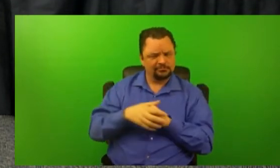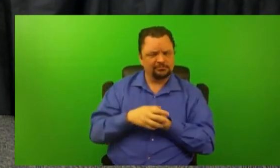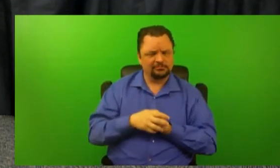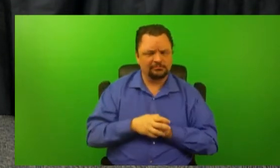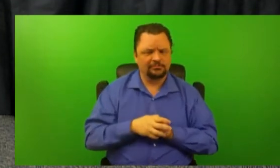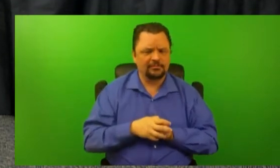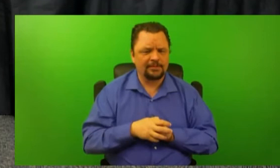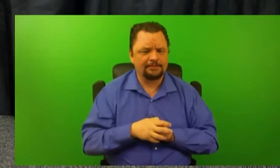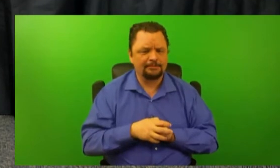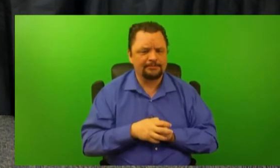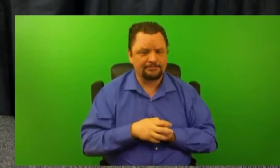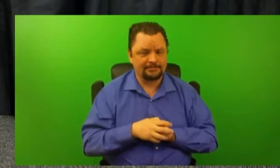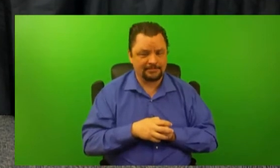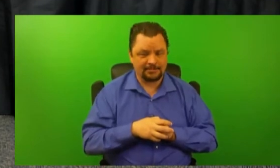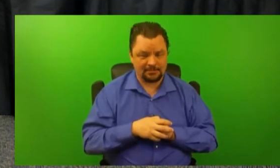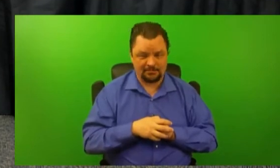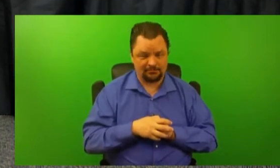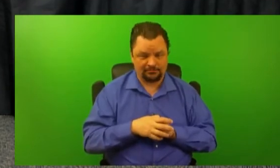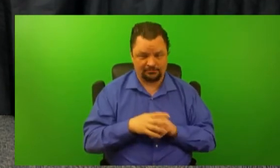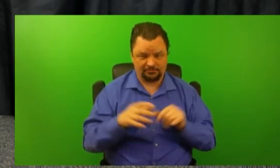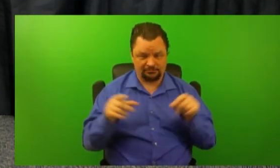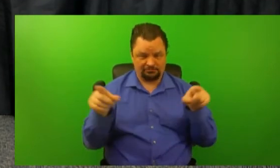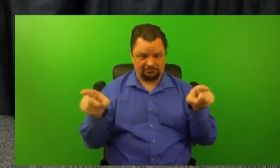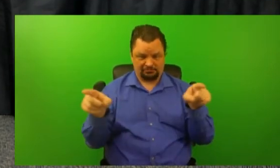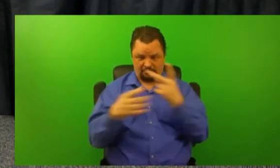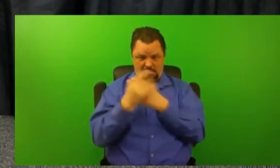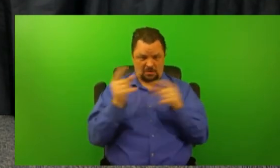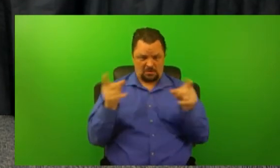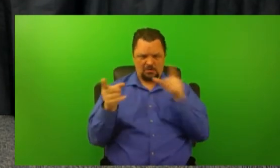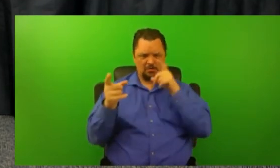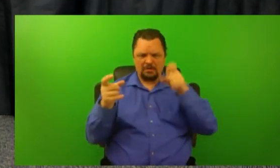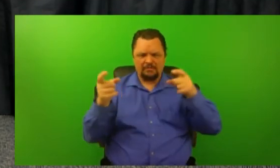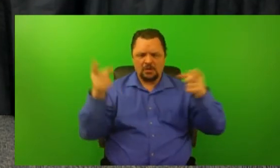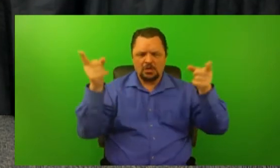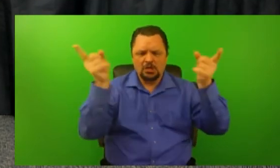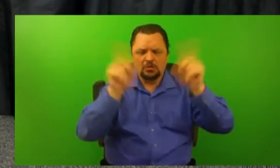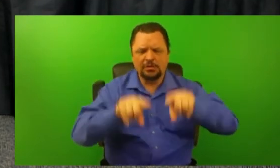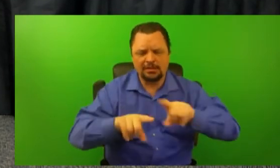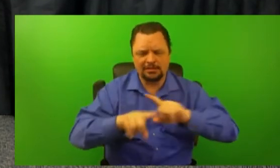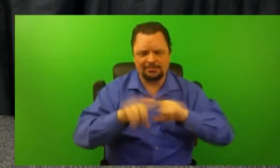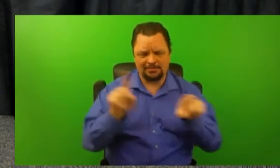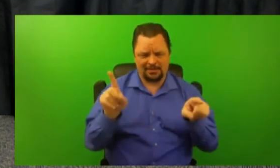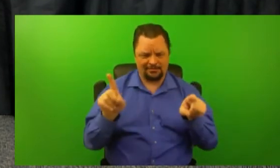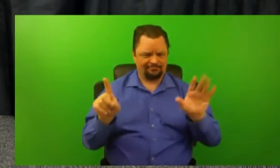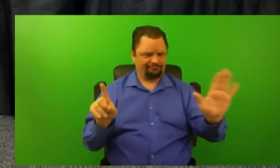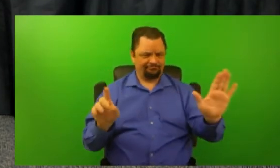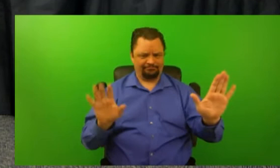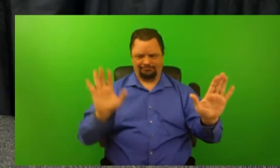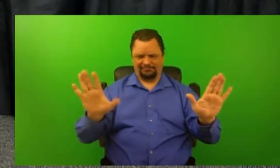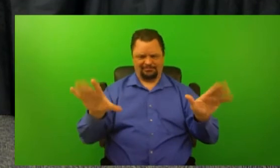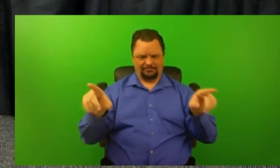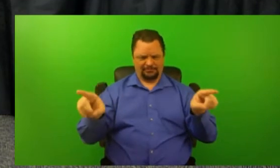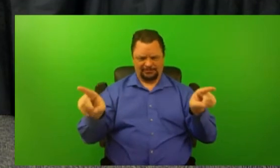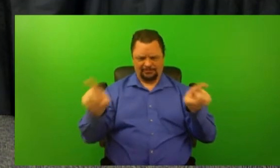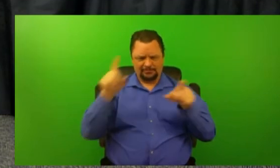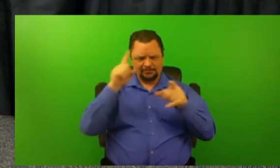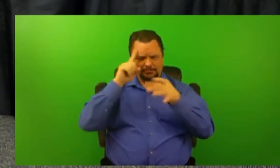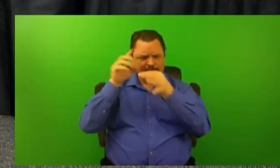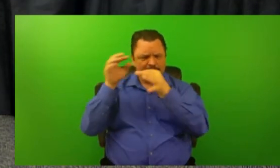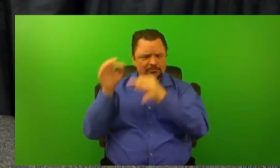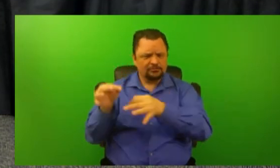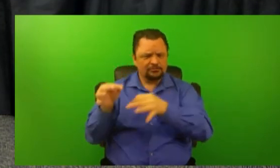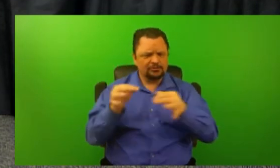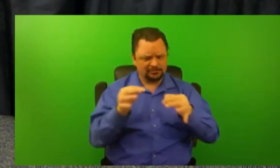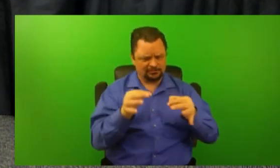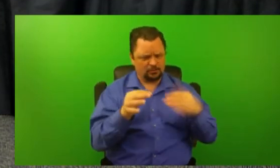everything. The ultimate decision is made by the patients and not the physician. But if you